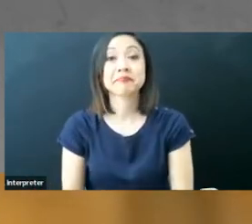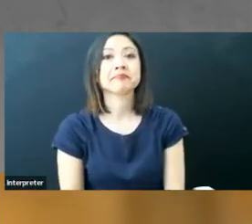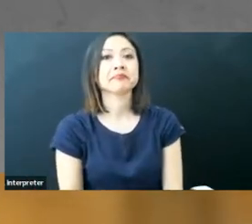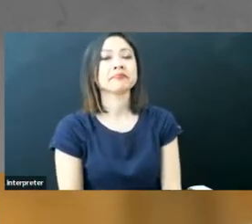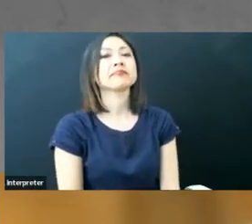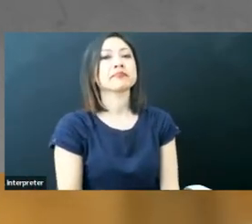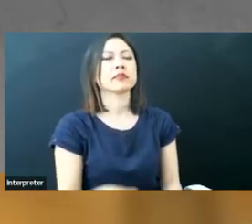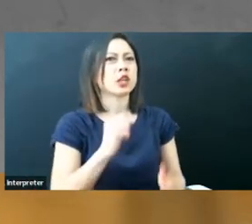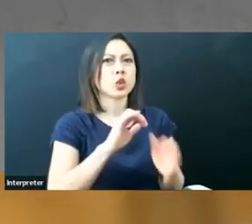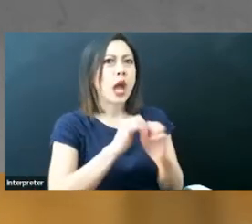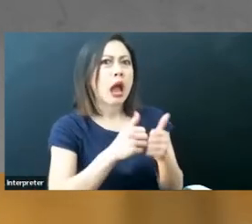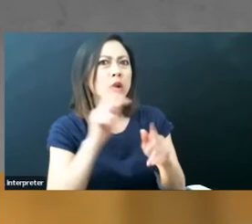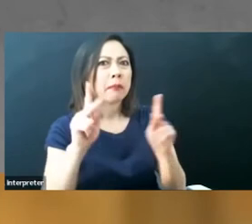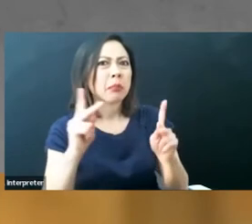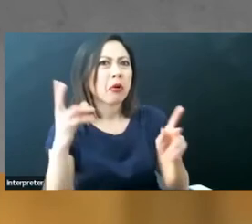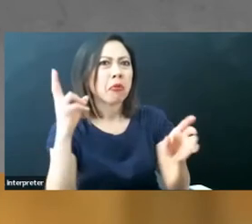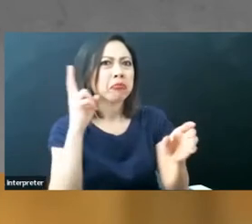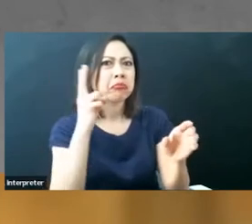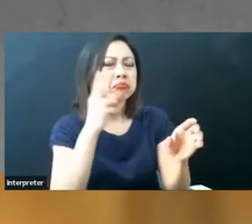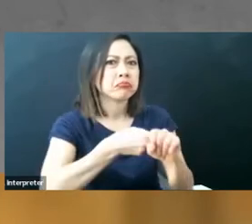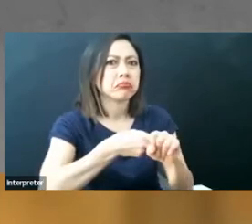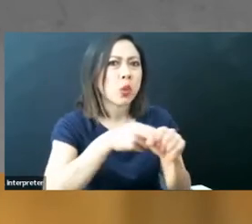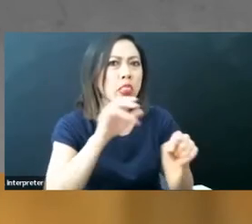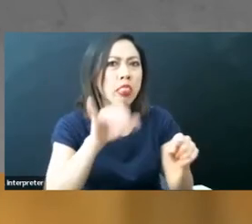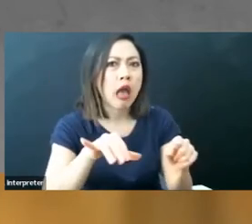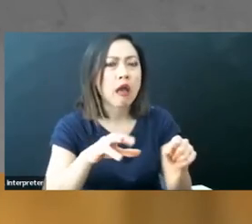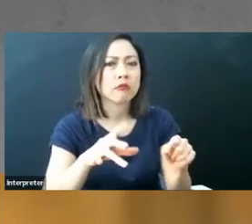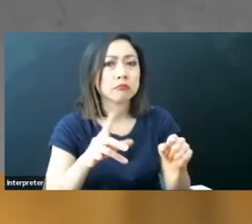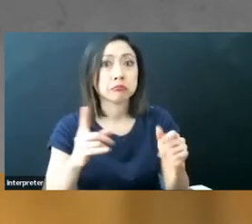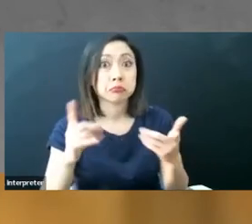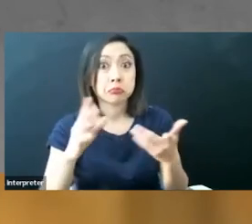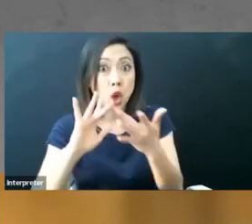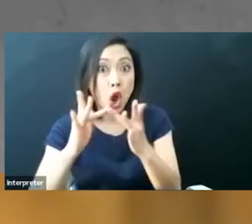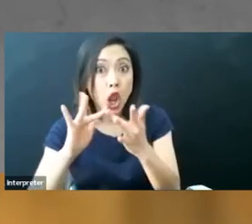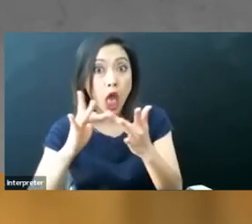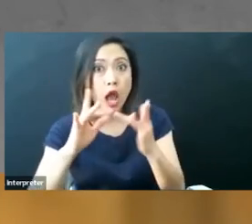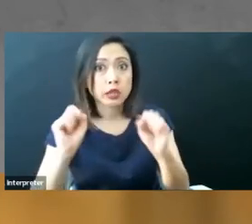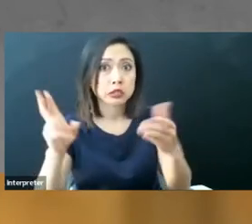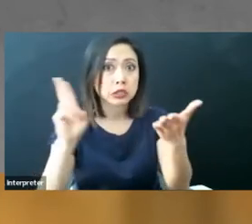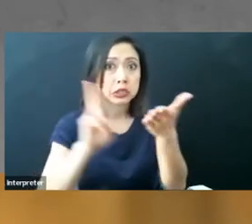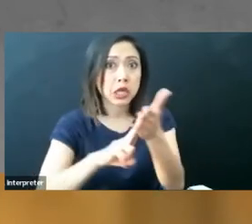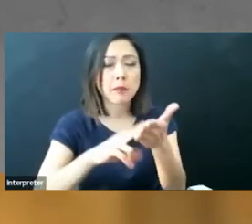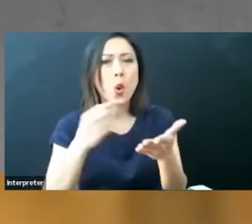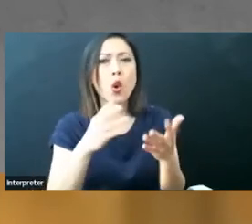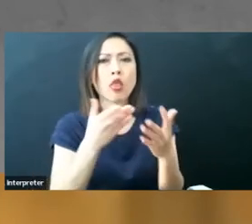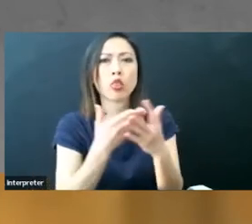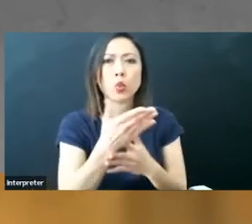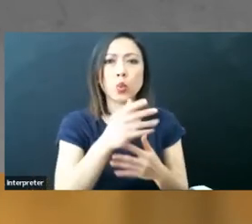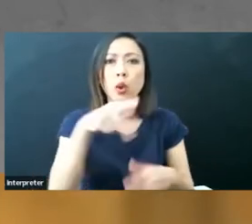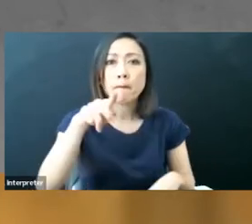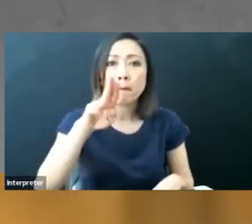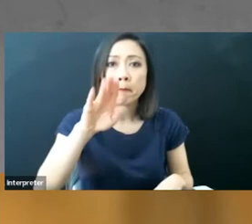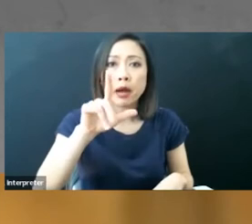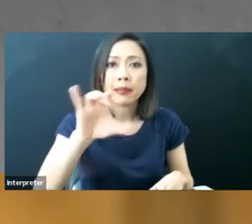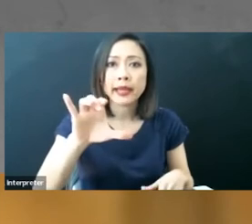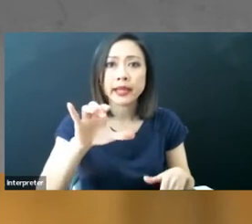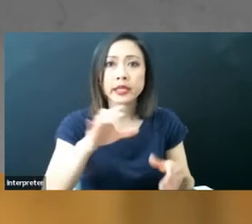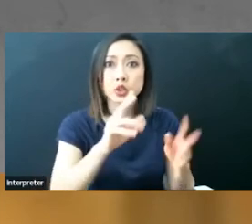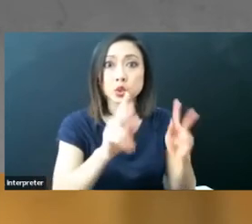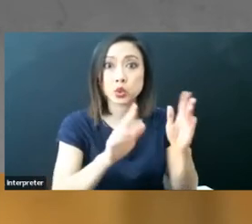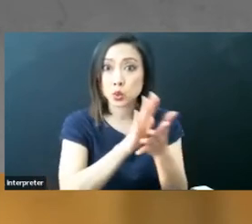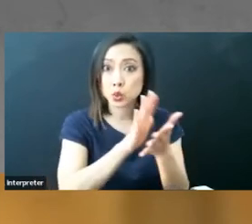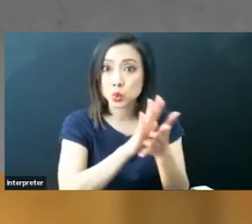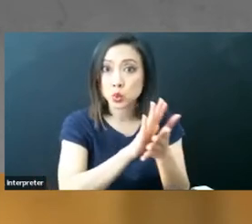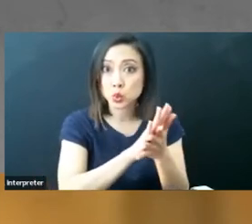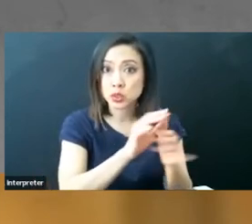how do people go online and sign up with that, or is that going done through the public school system, or how is that? So Grow with Google